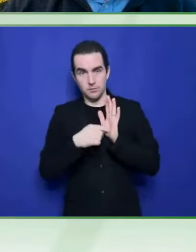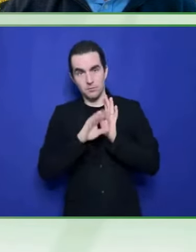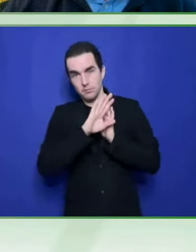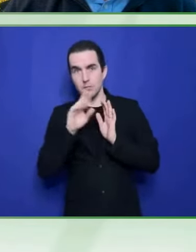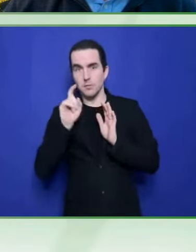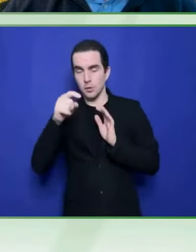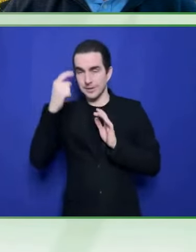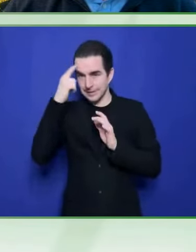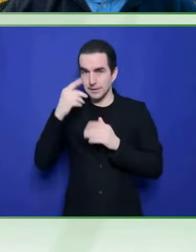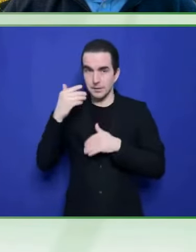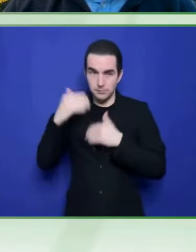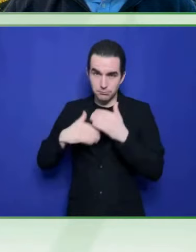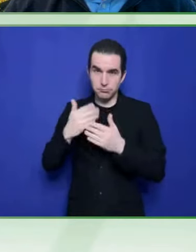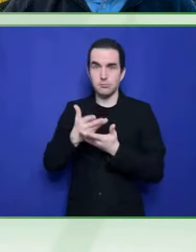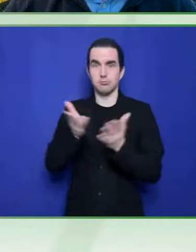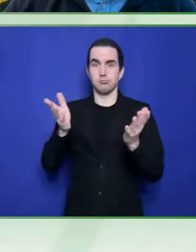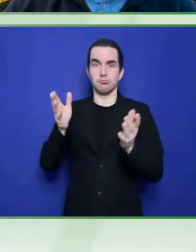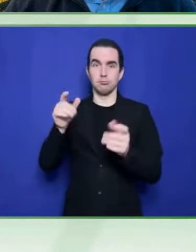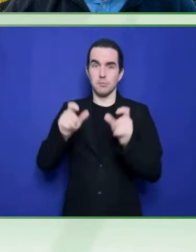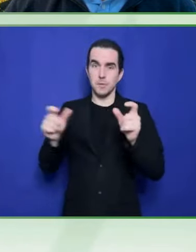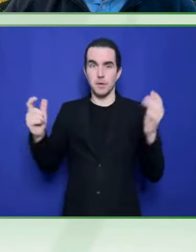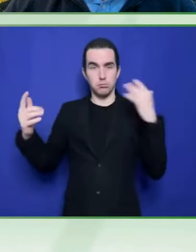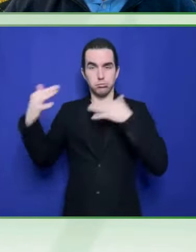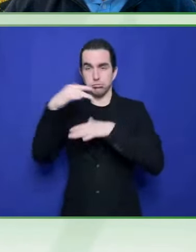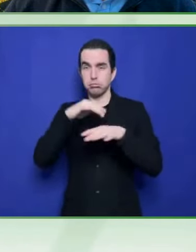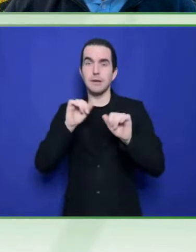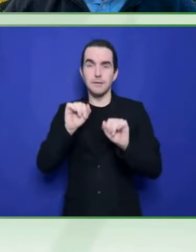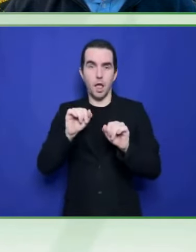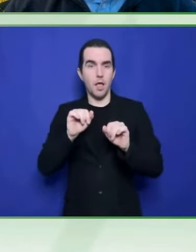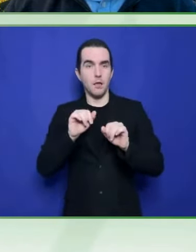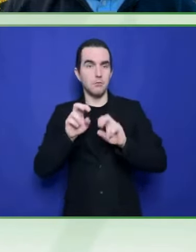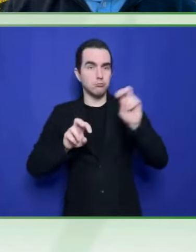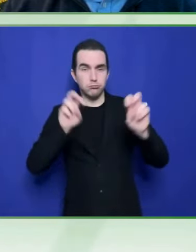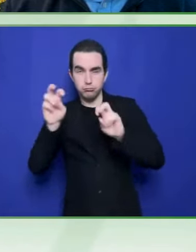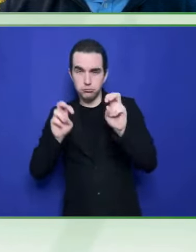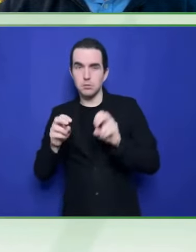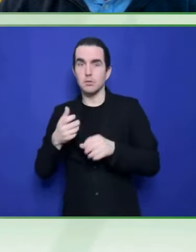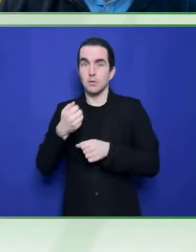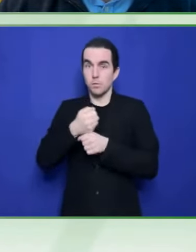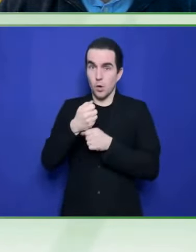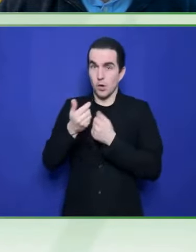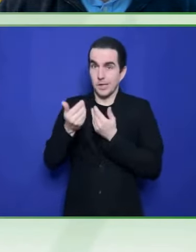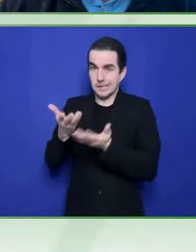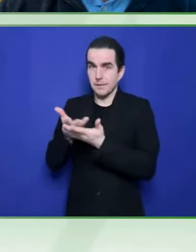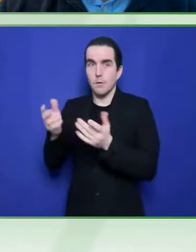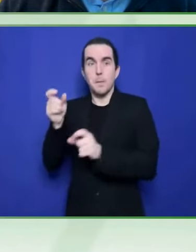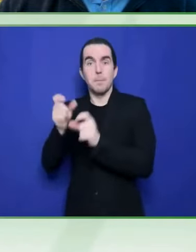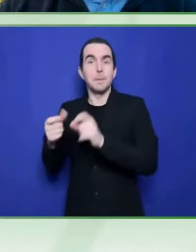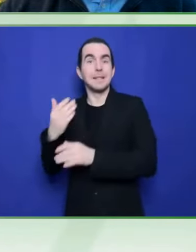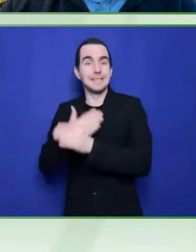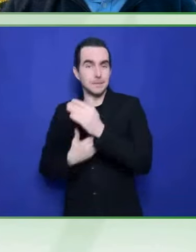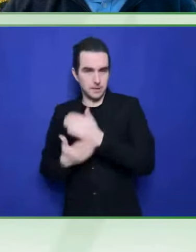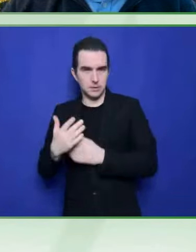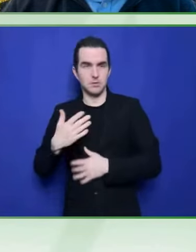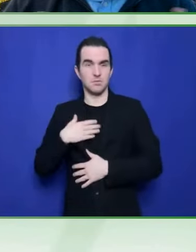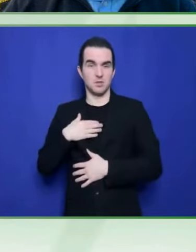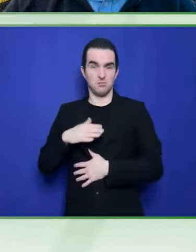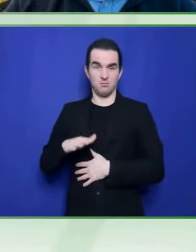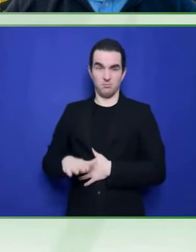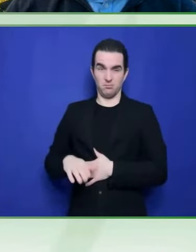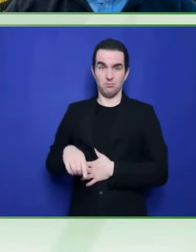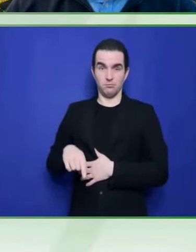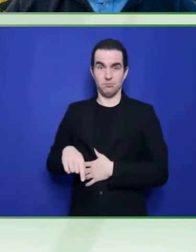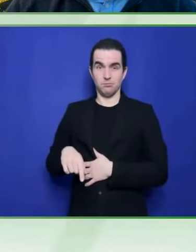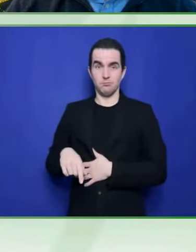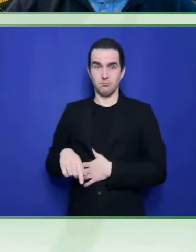as only 22% of autistic adults here in the UK are in full-time employment. I'd just be able to need to